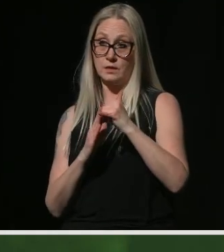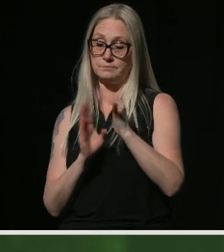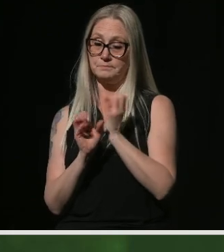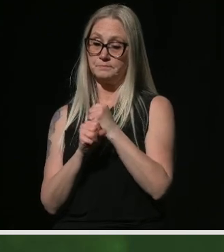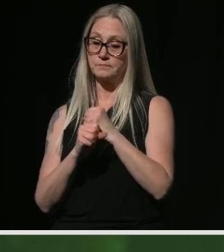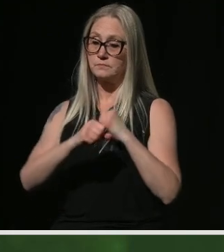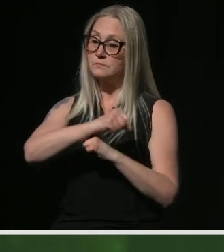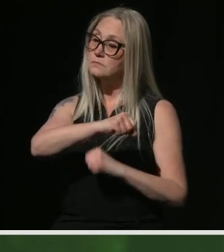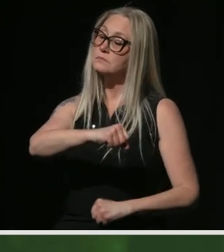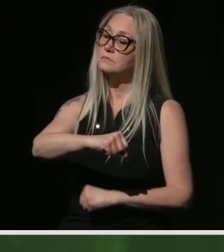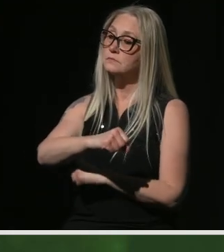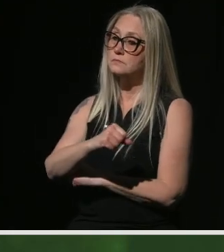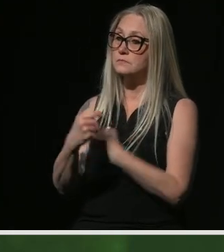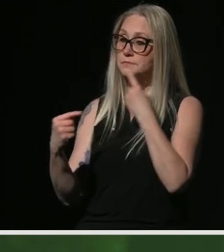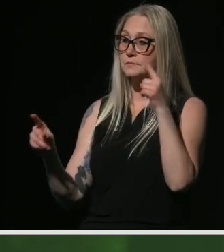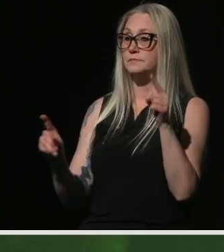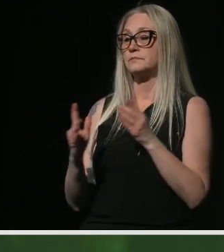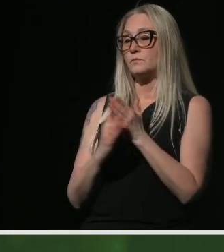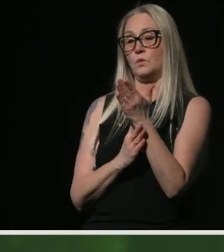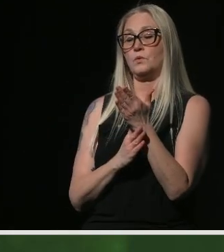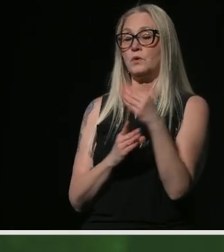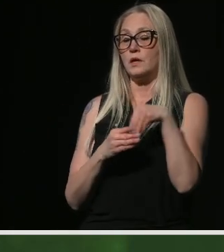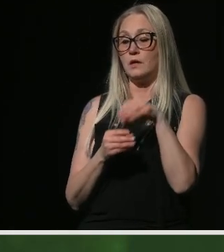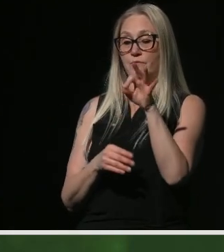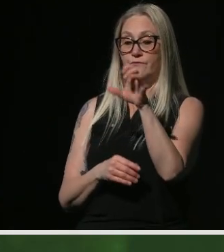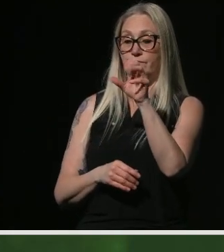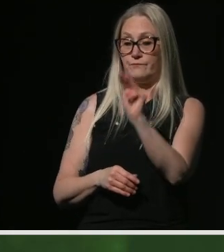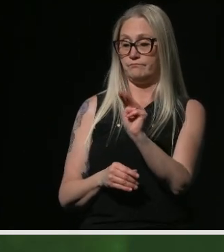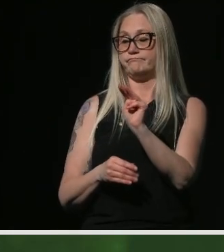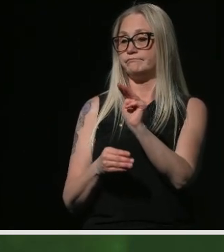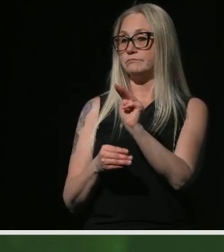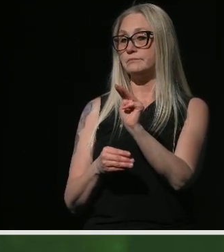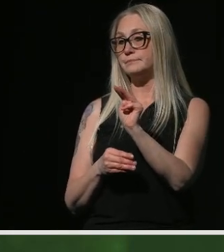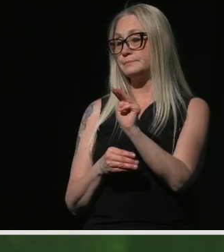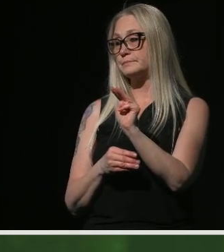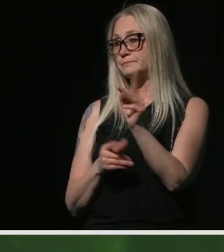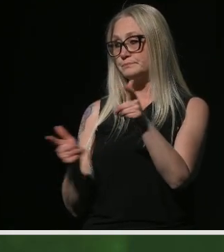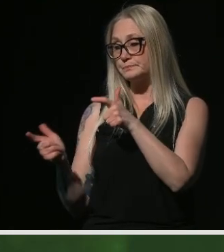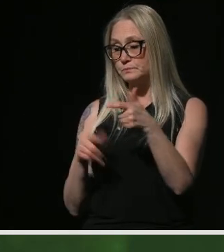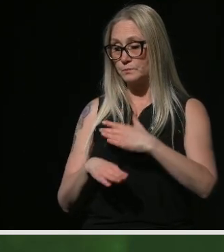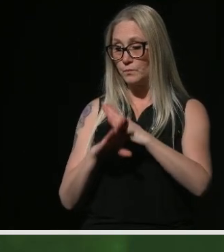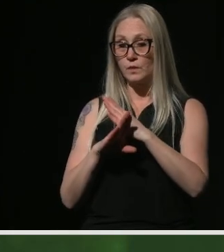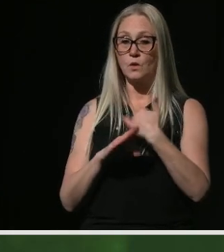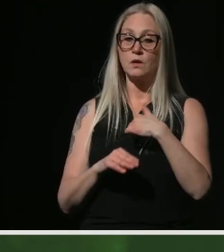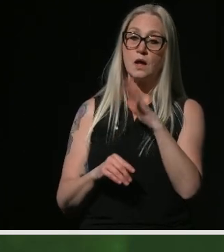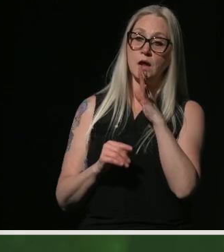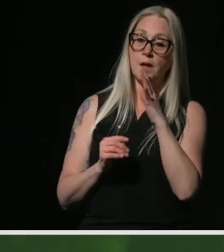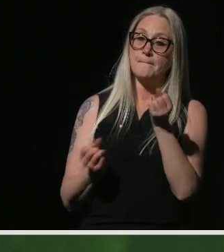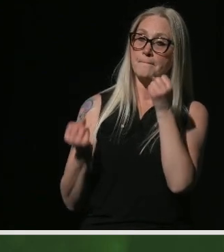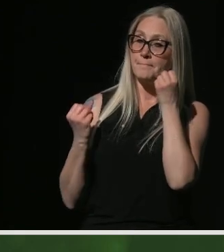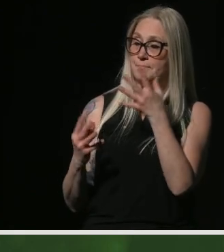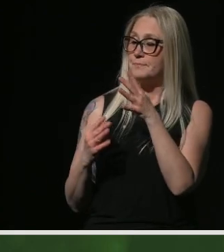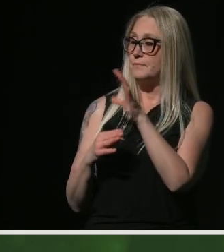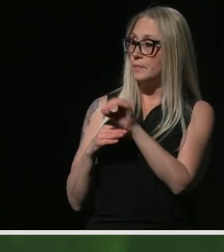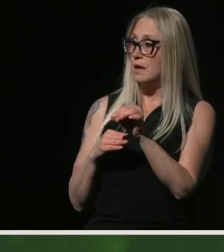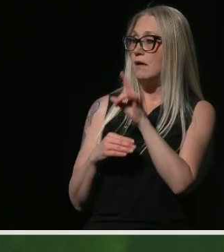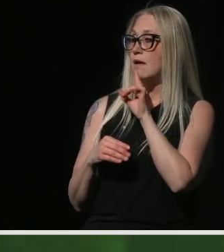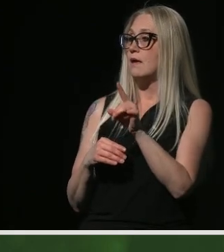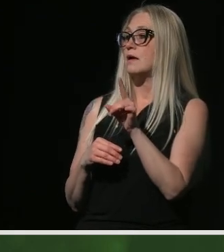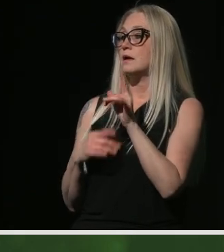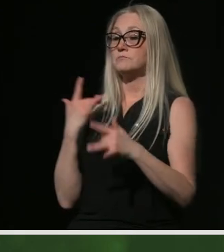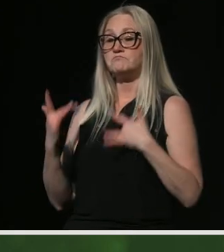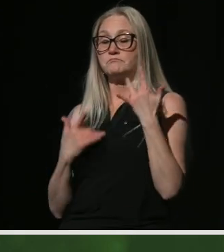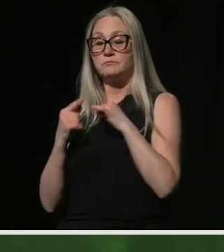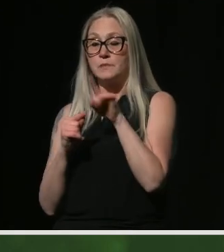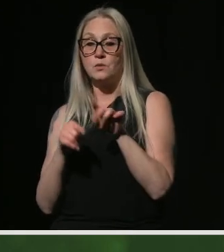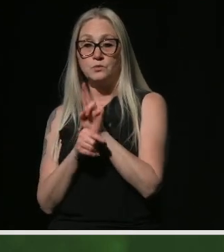in foam formulation. We've been talking to many of the major agrochemical companies, and they're very excited about using our foam